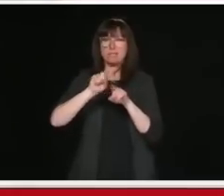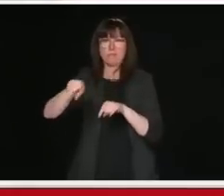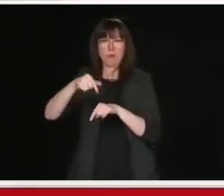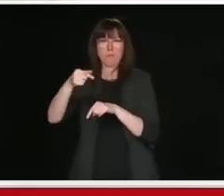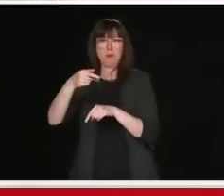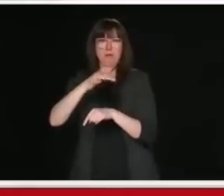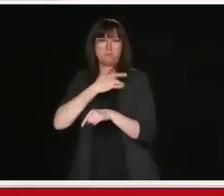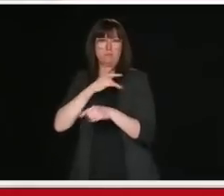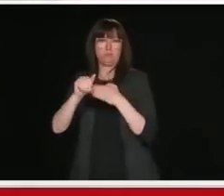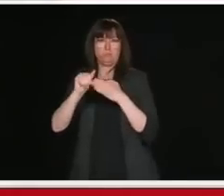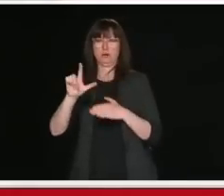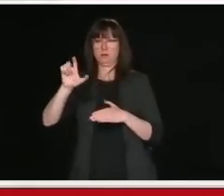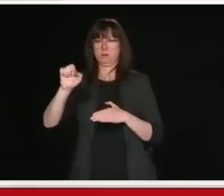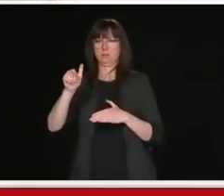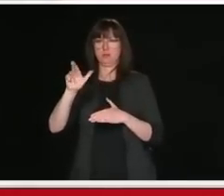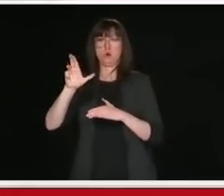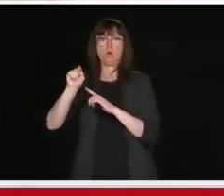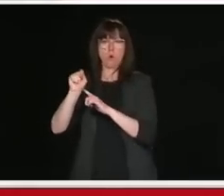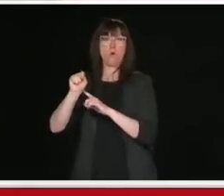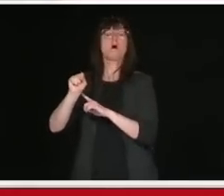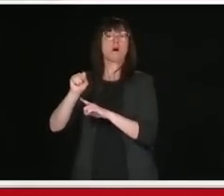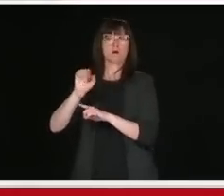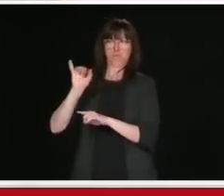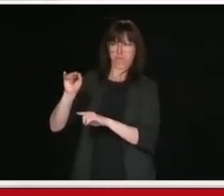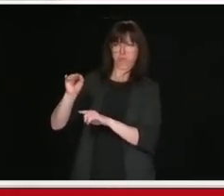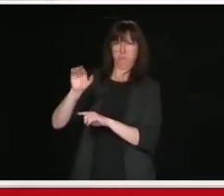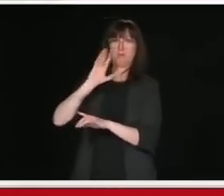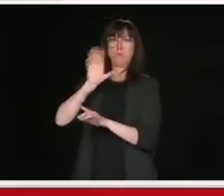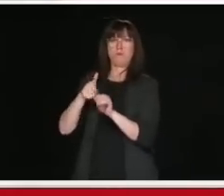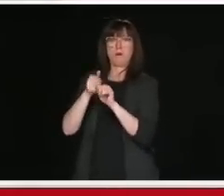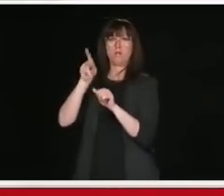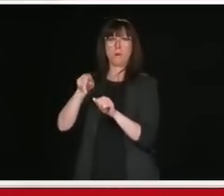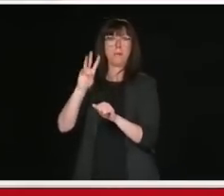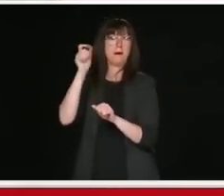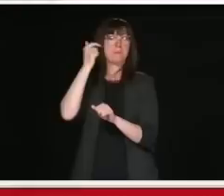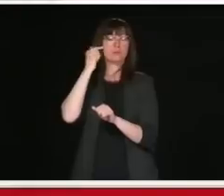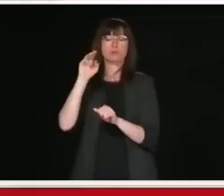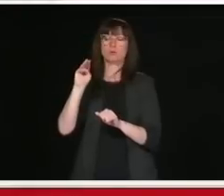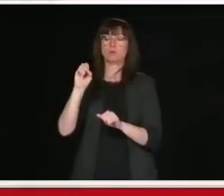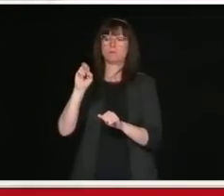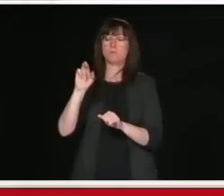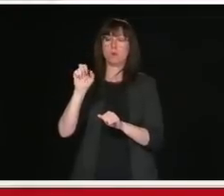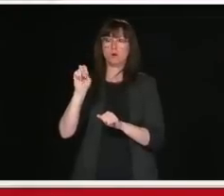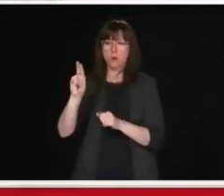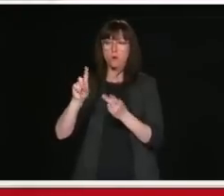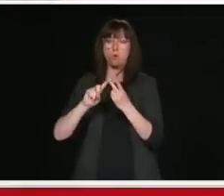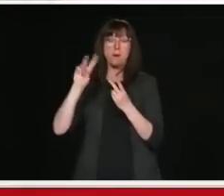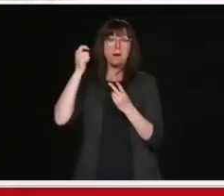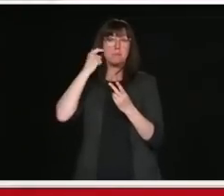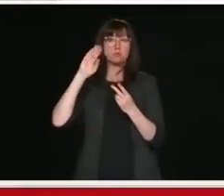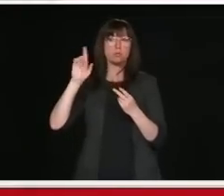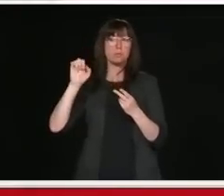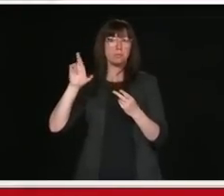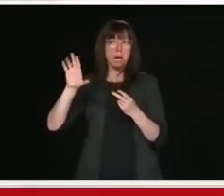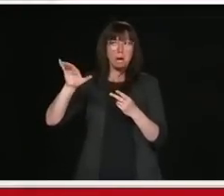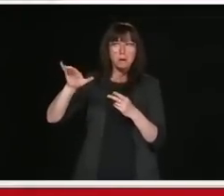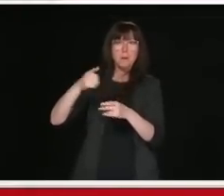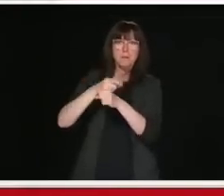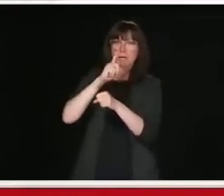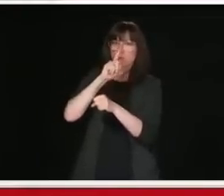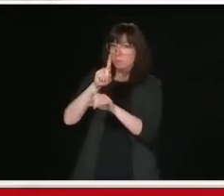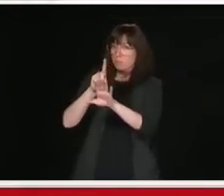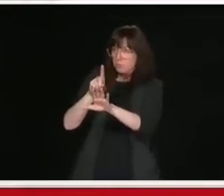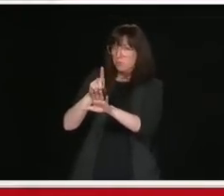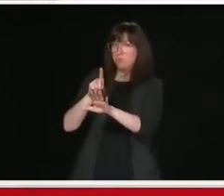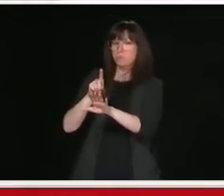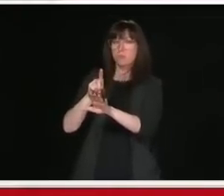Premier Legault and Minister Garneau and the minister responsible to make sure what happened with here, and also to make sure that